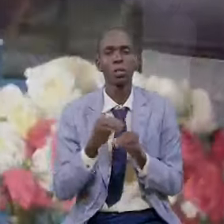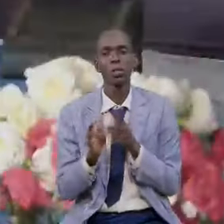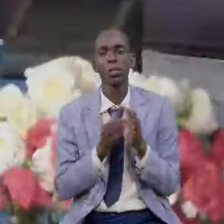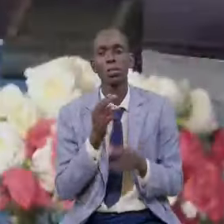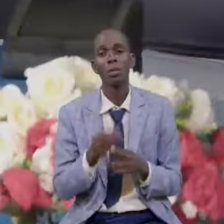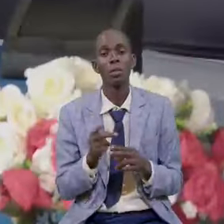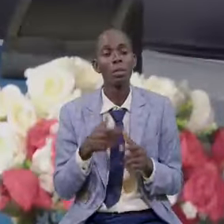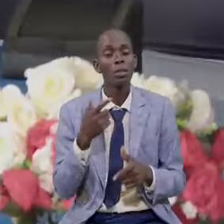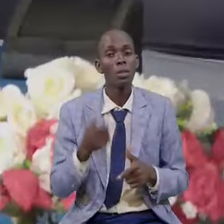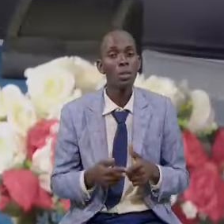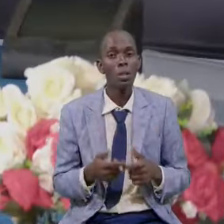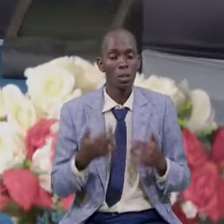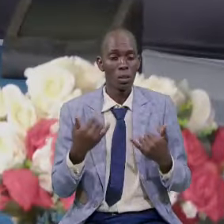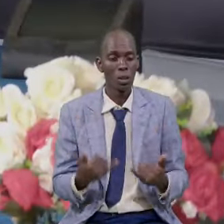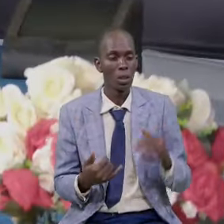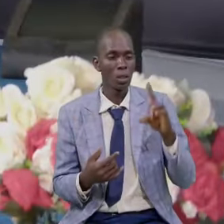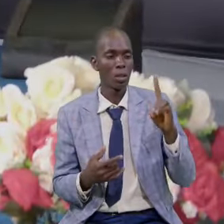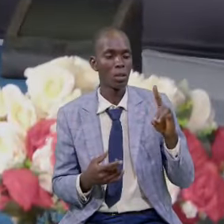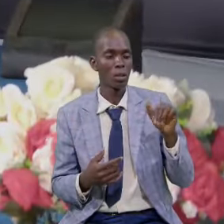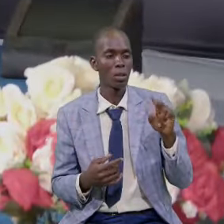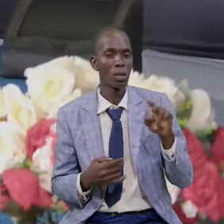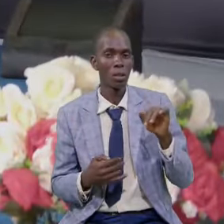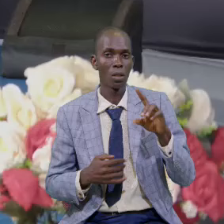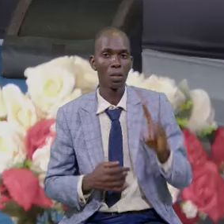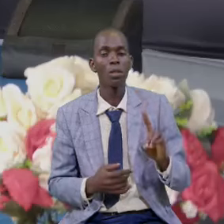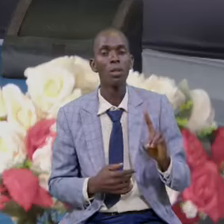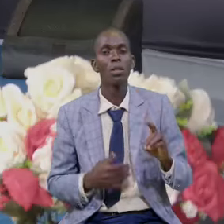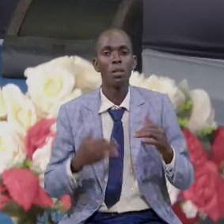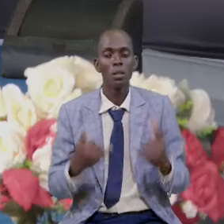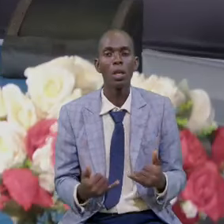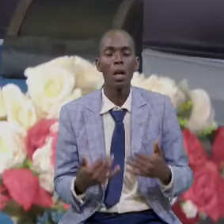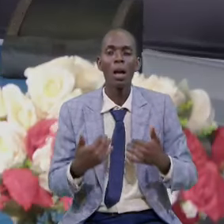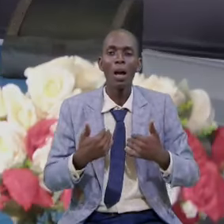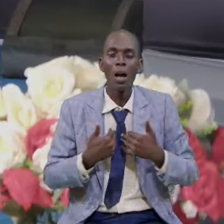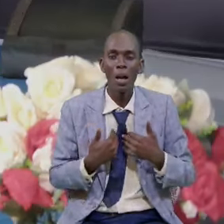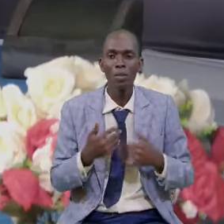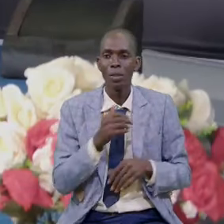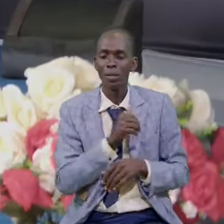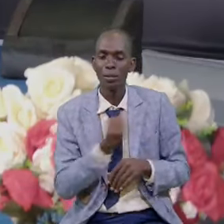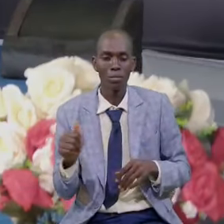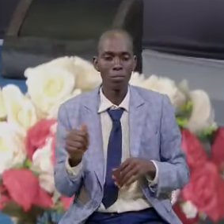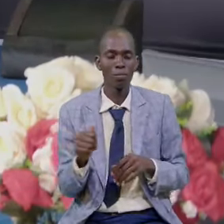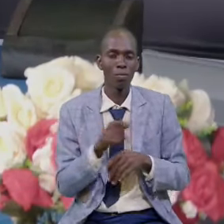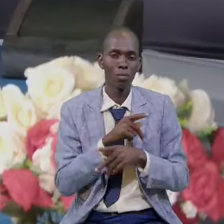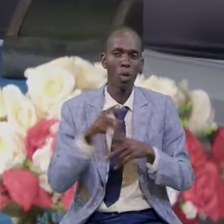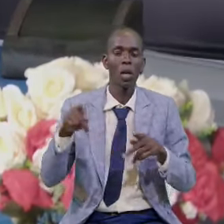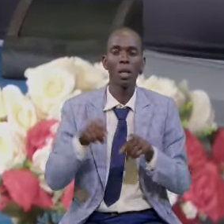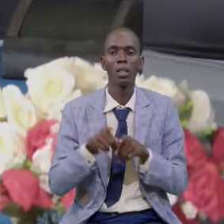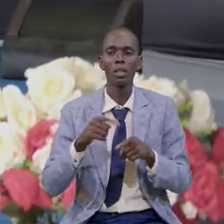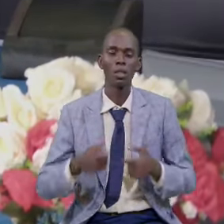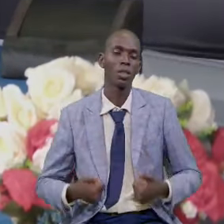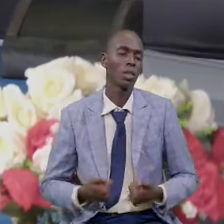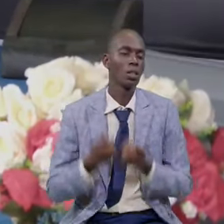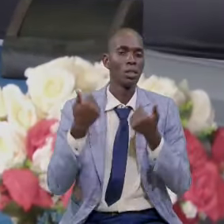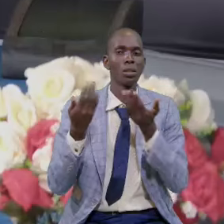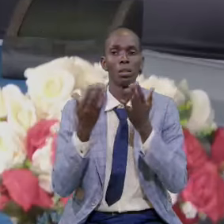he came now, and then he had confession as a challenge messenger. He said, Saul, the king, with all due respect,